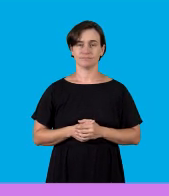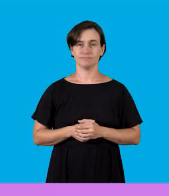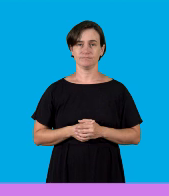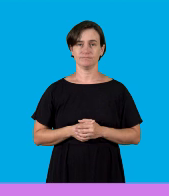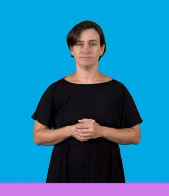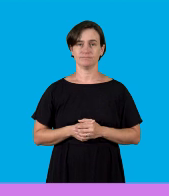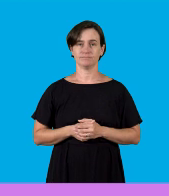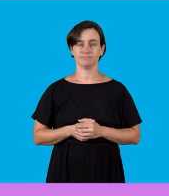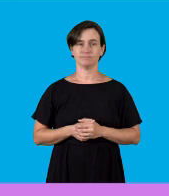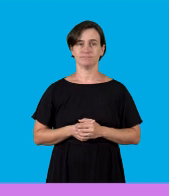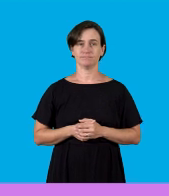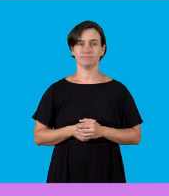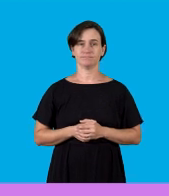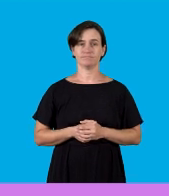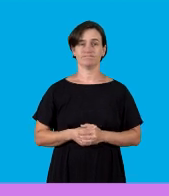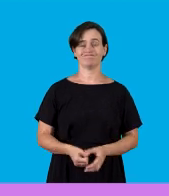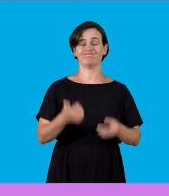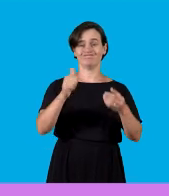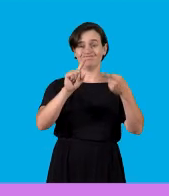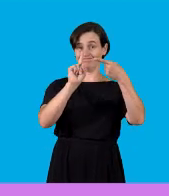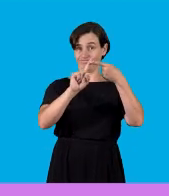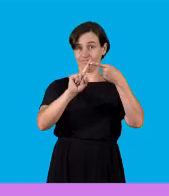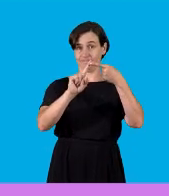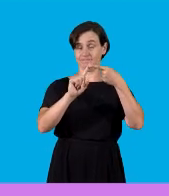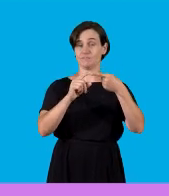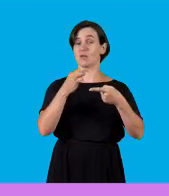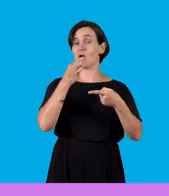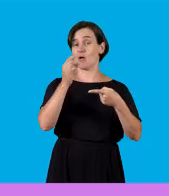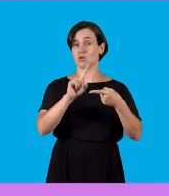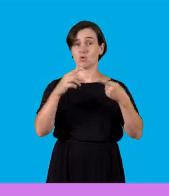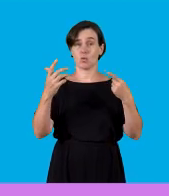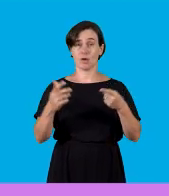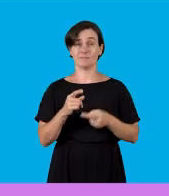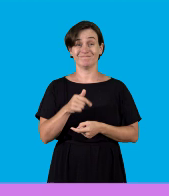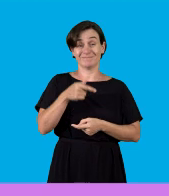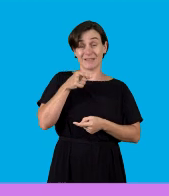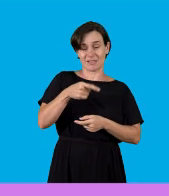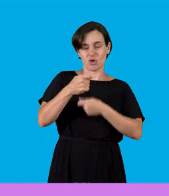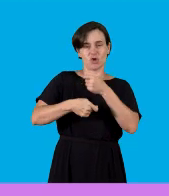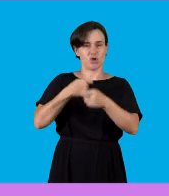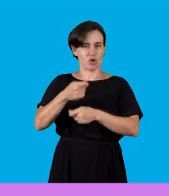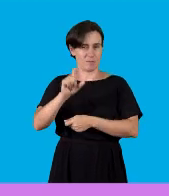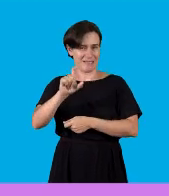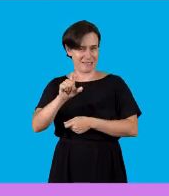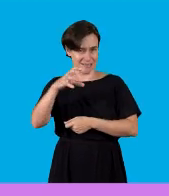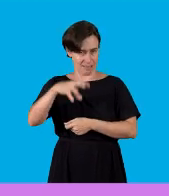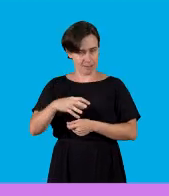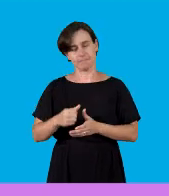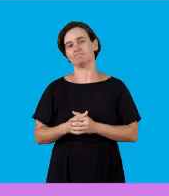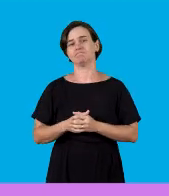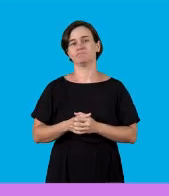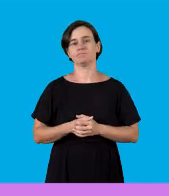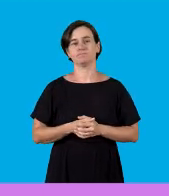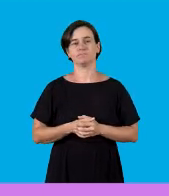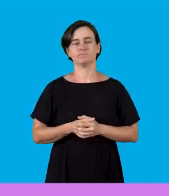Then question one now, it says, the following is a section of a mall. This is a section of a mall. So